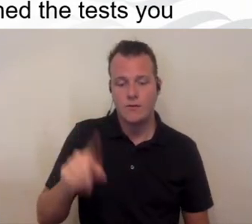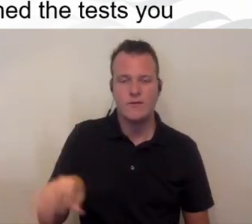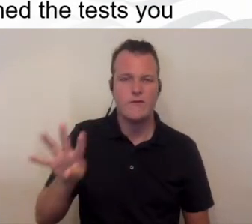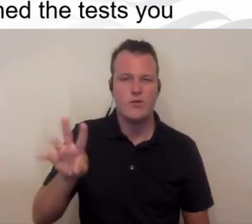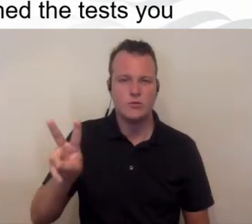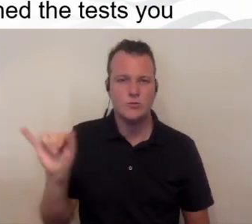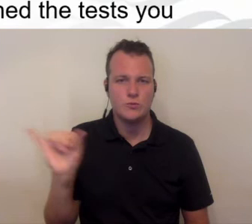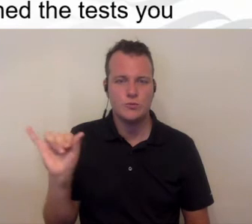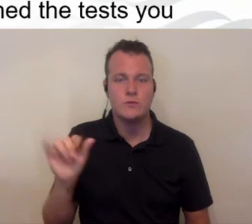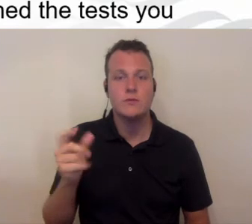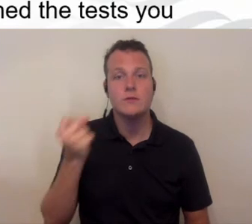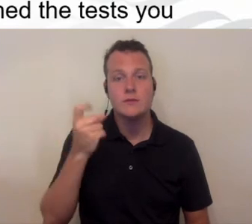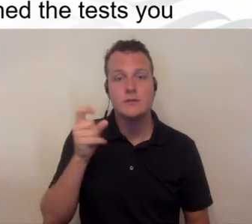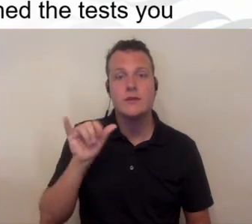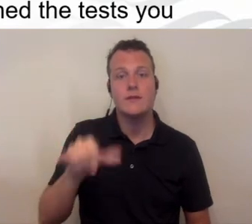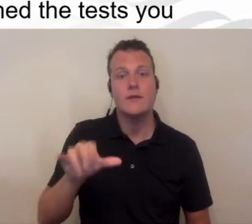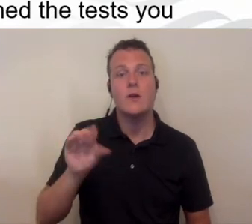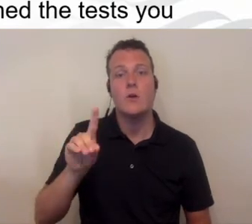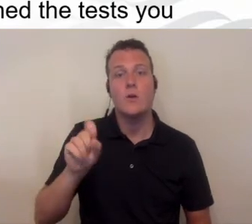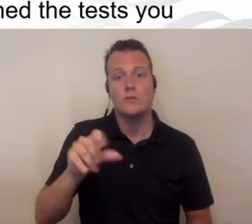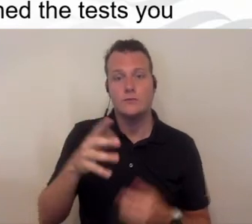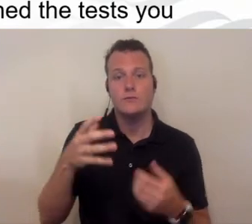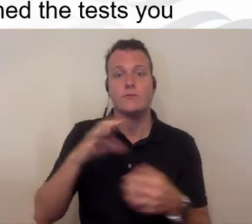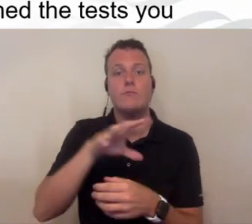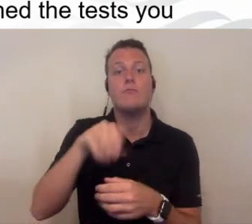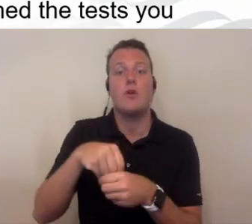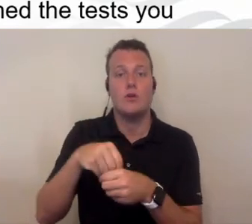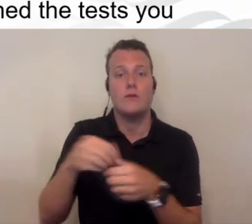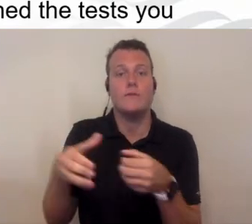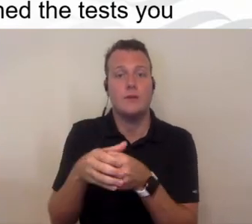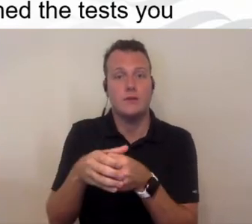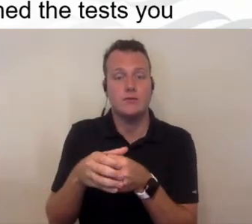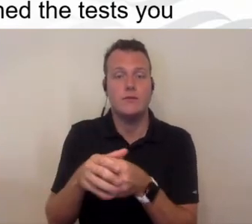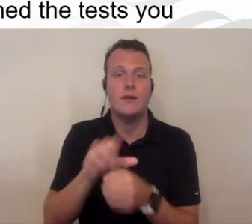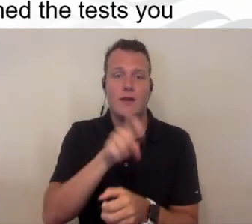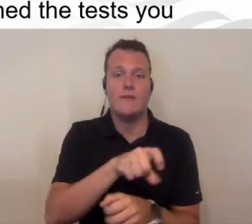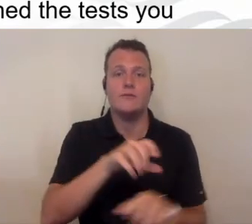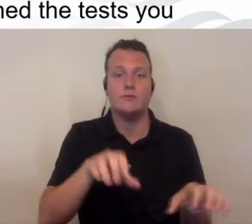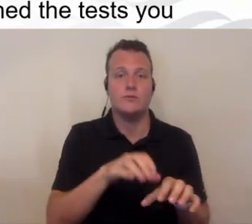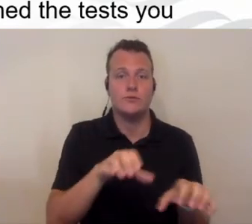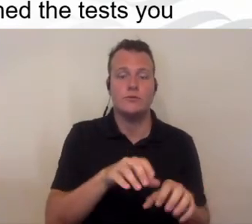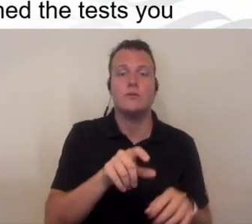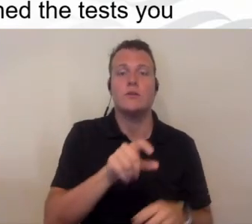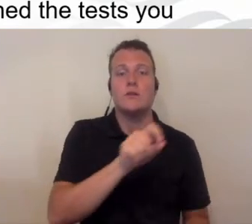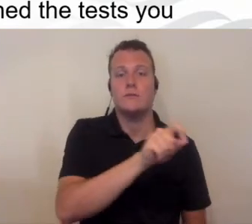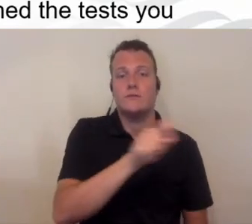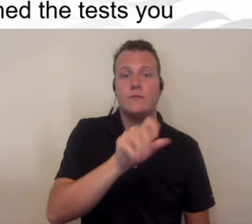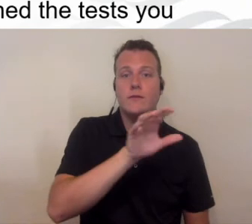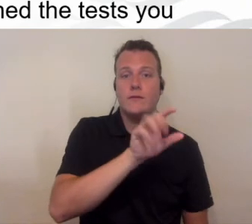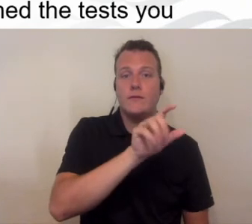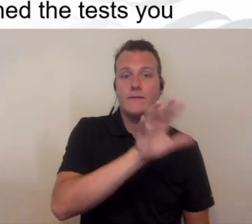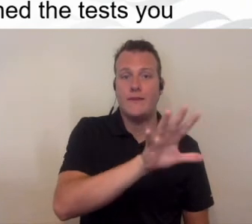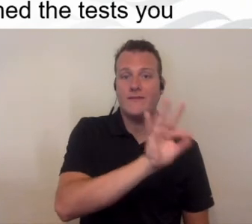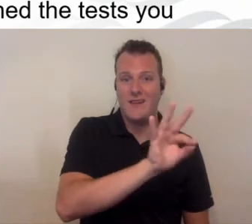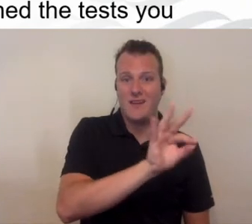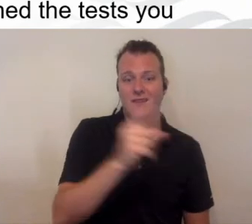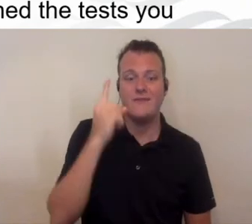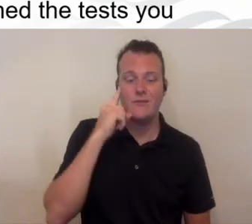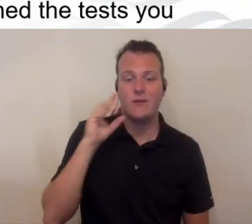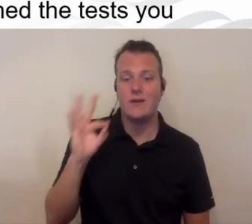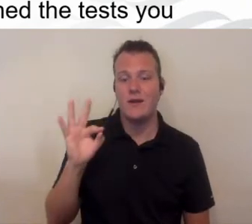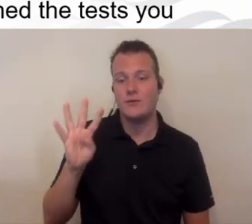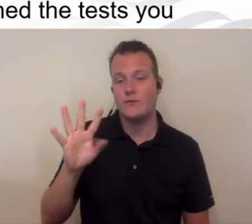and 42. Because those codes are part of a bundled code, you would need to use the 59